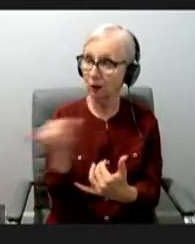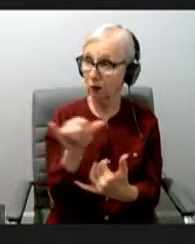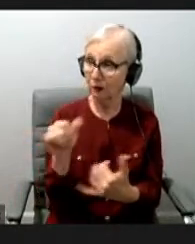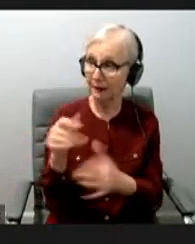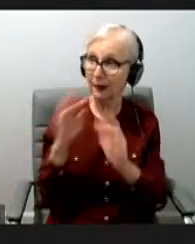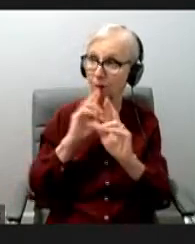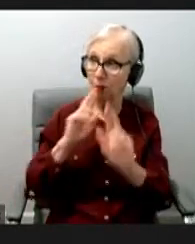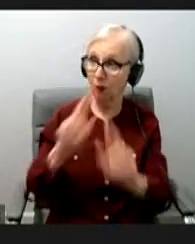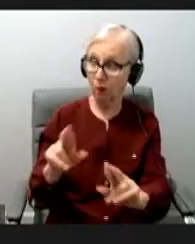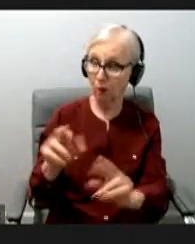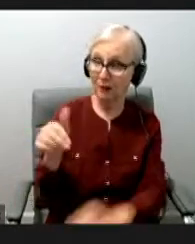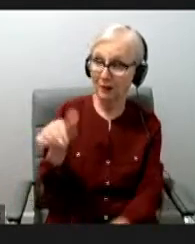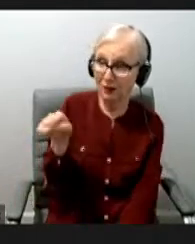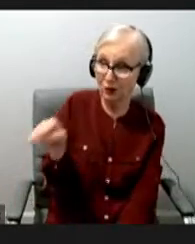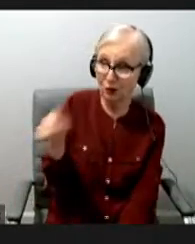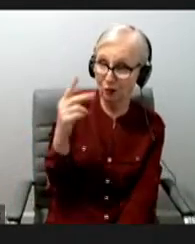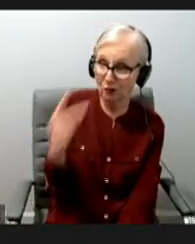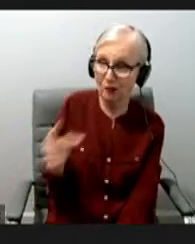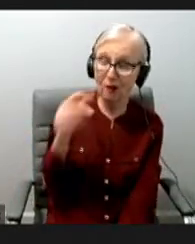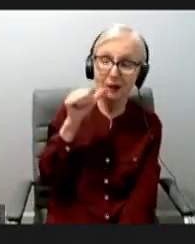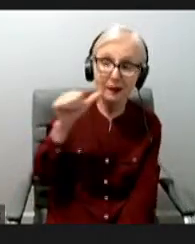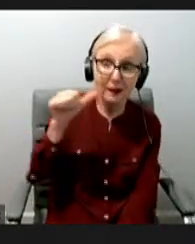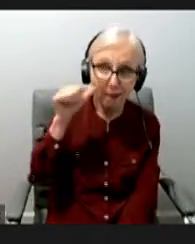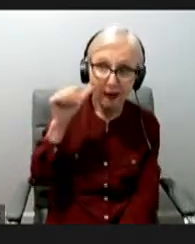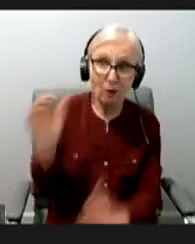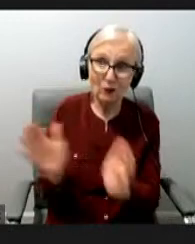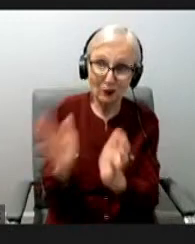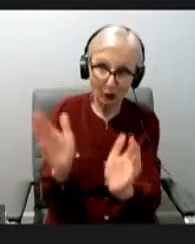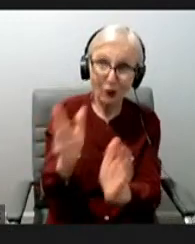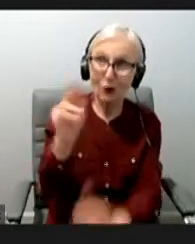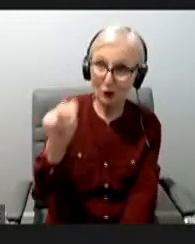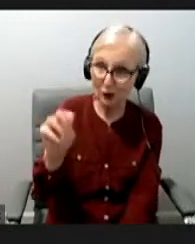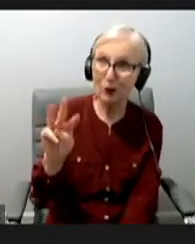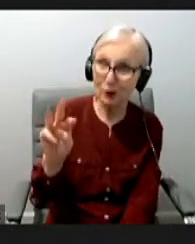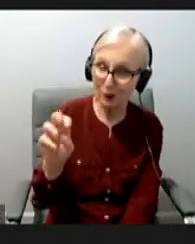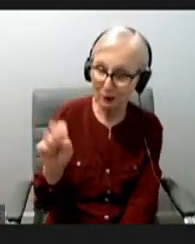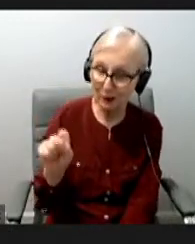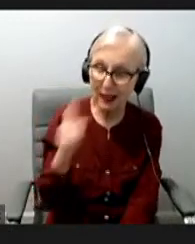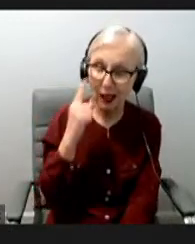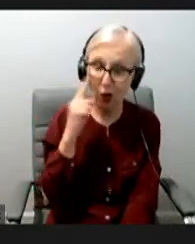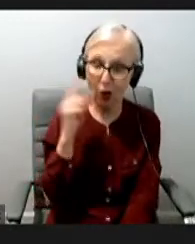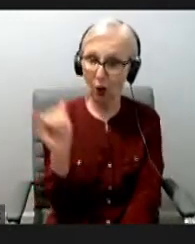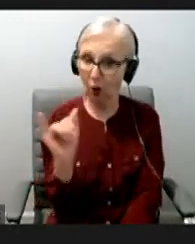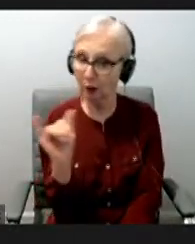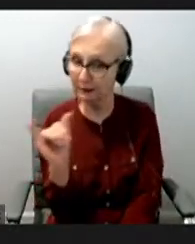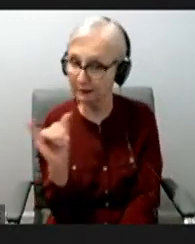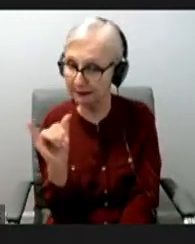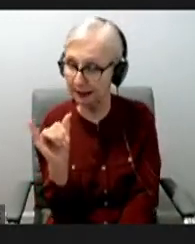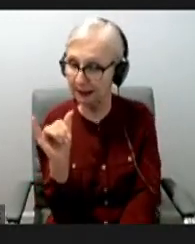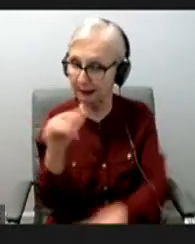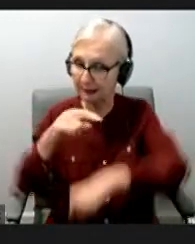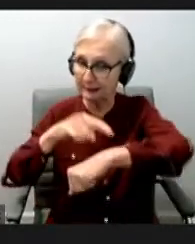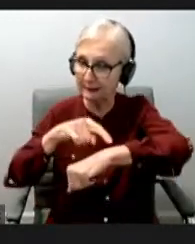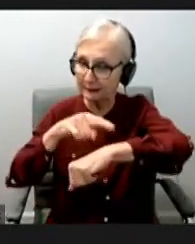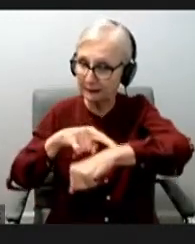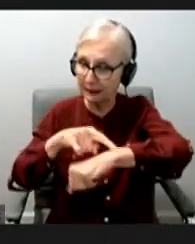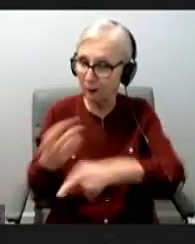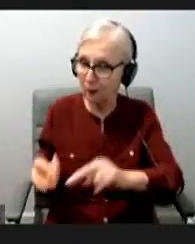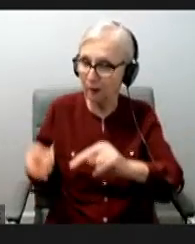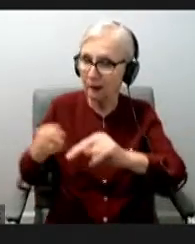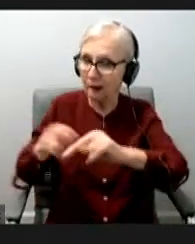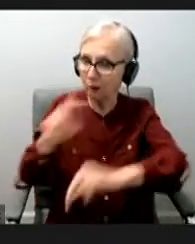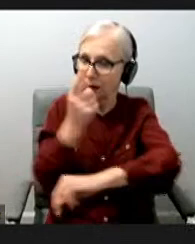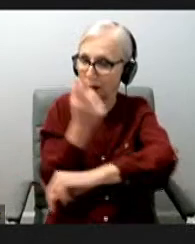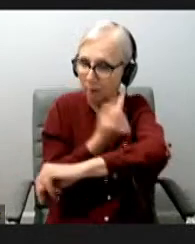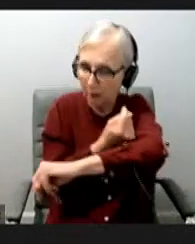saw yesterday and certainly encouraging news that it does look like if at this point with increasing immunization